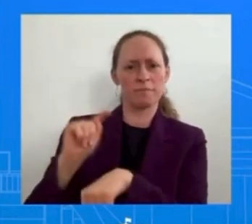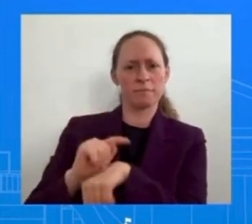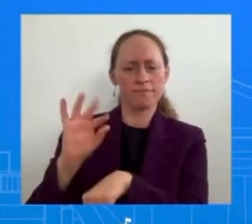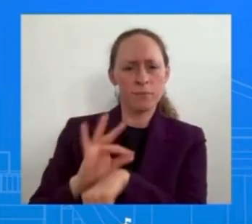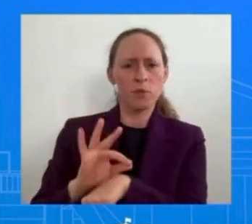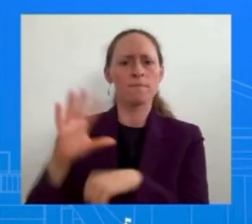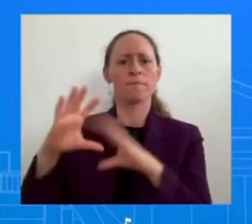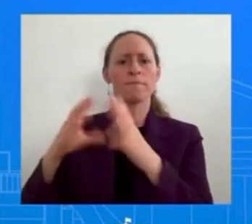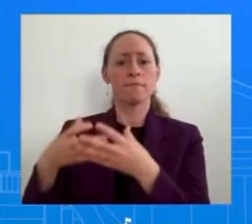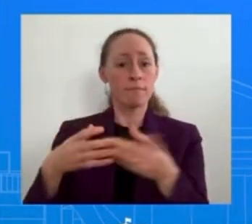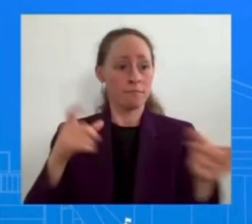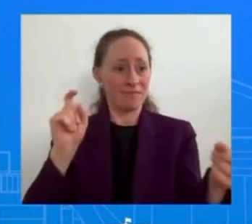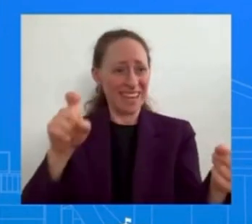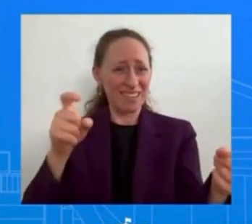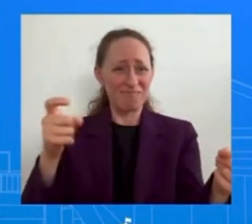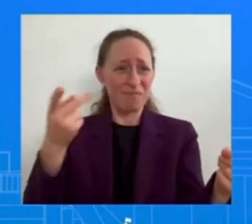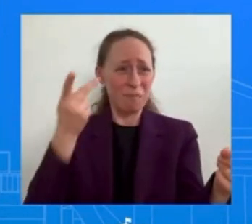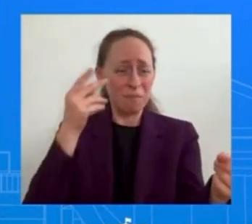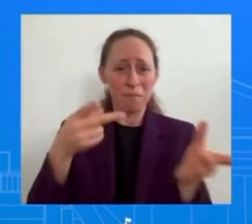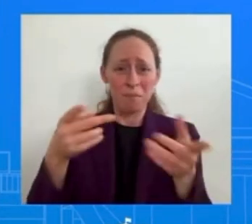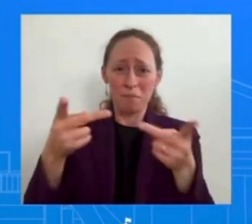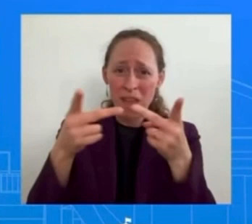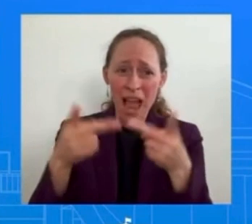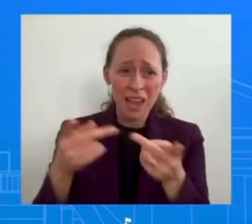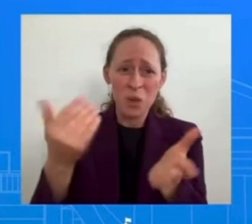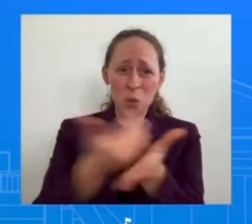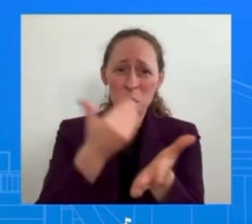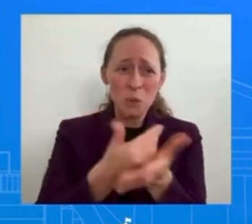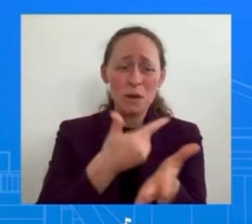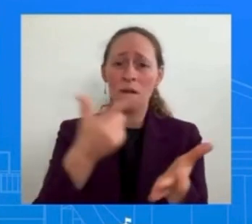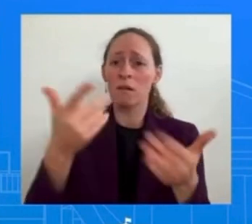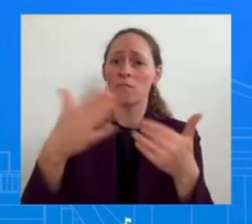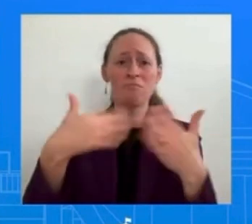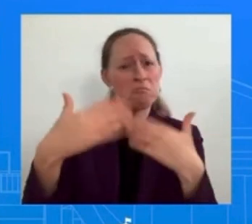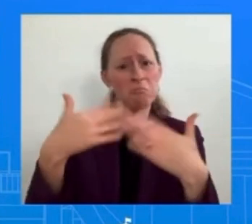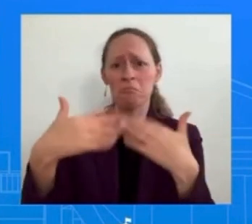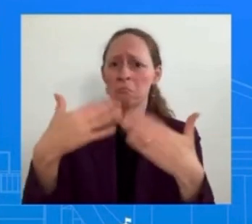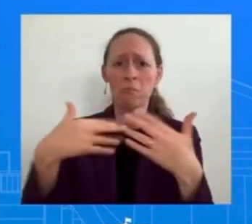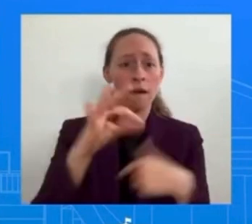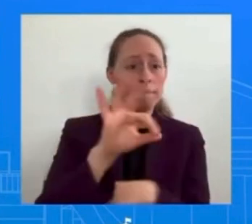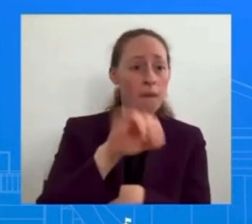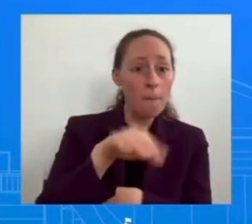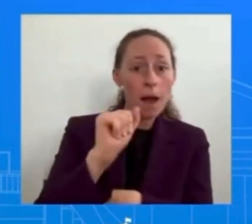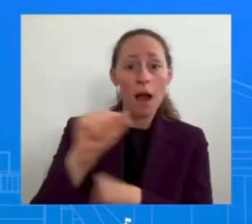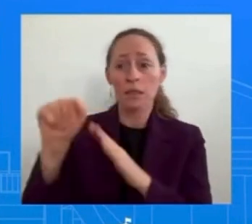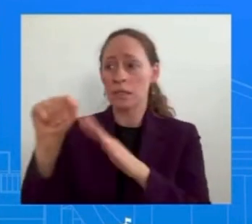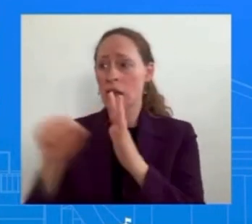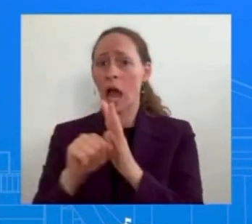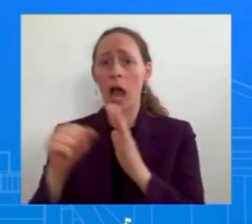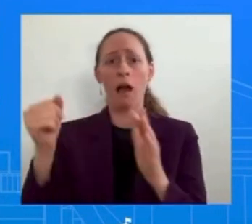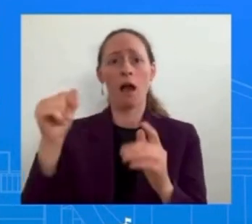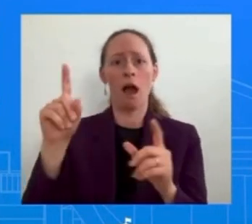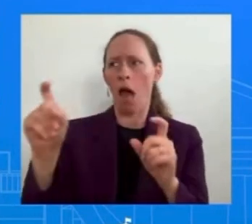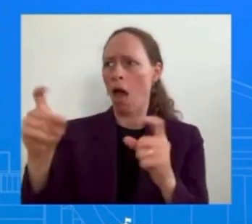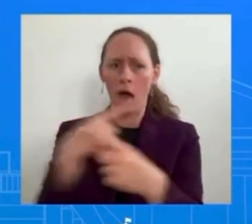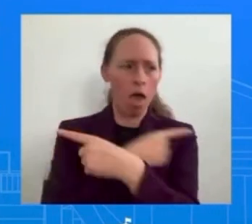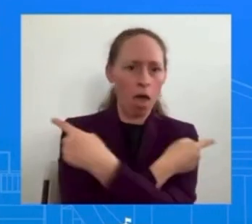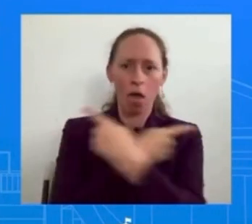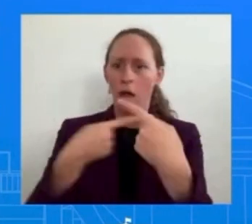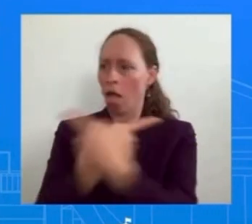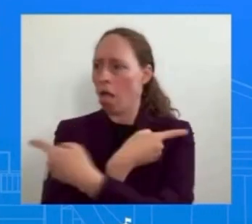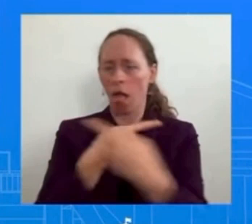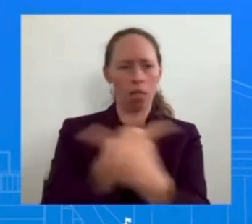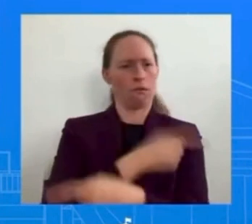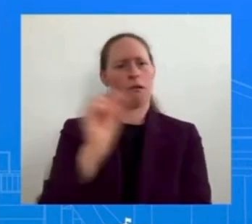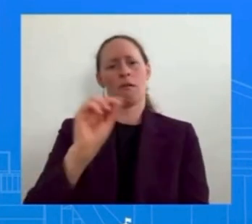survivor and they don't have to figure out who they're supposed to call for help. But I also need all of your help. I need you to help us get the word out